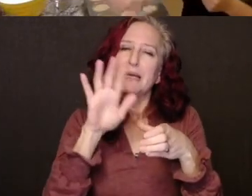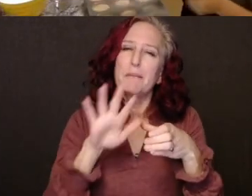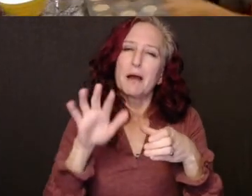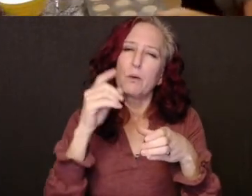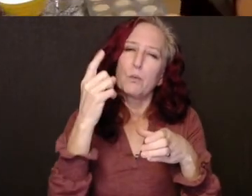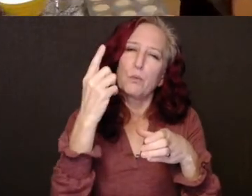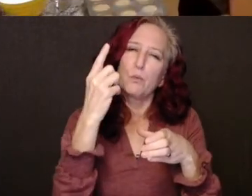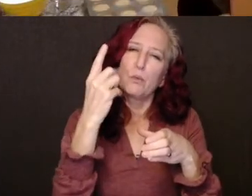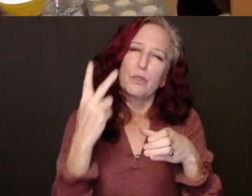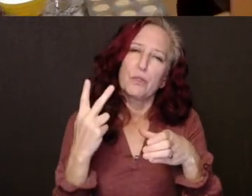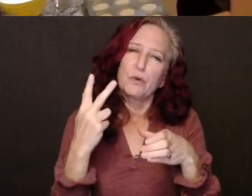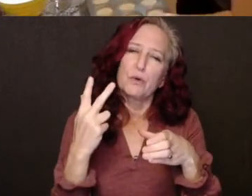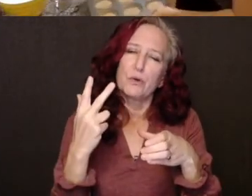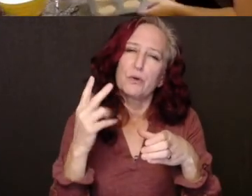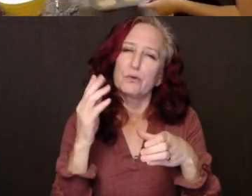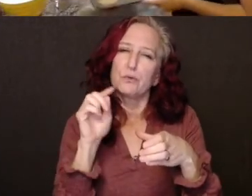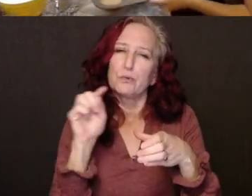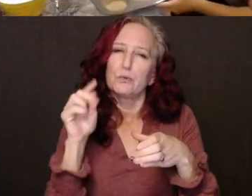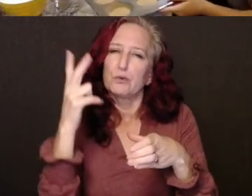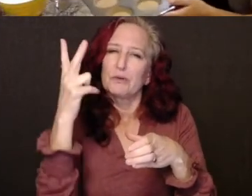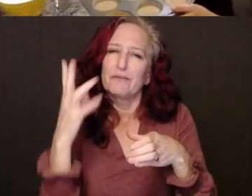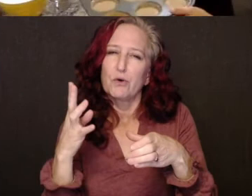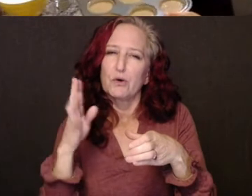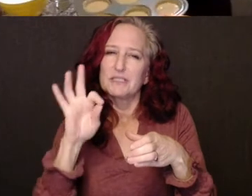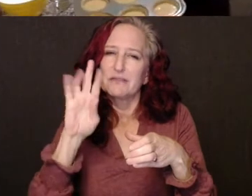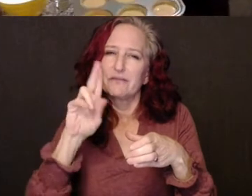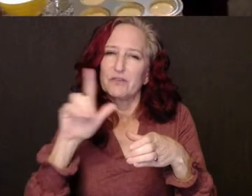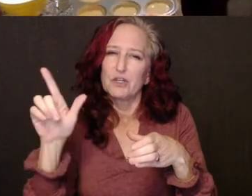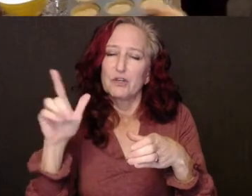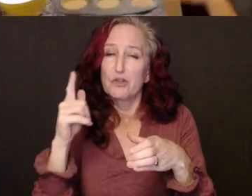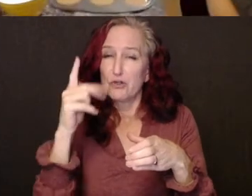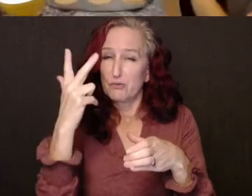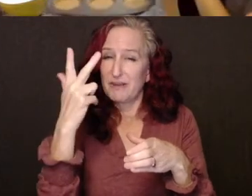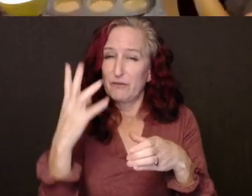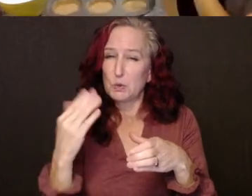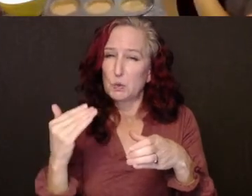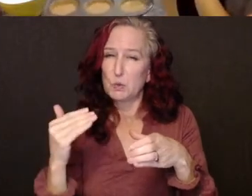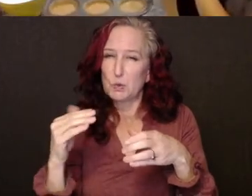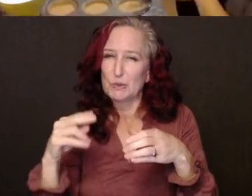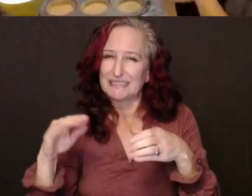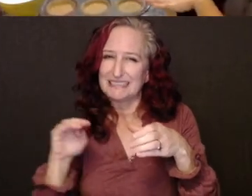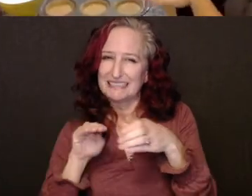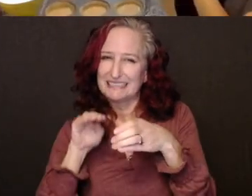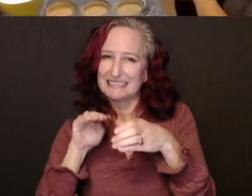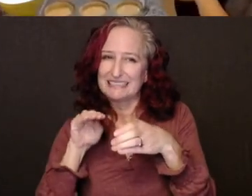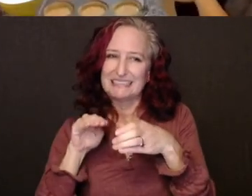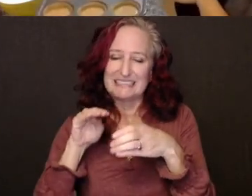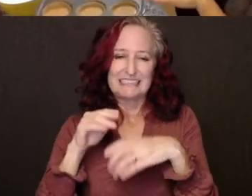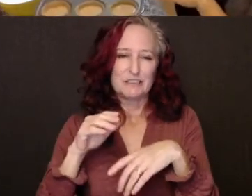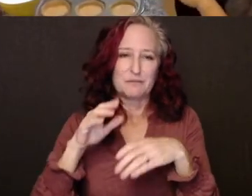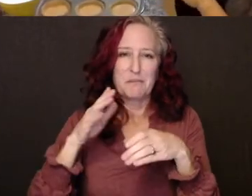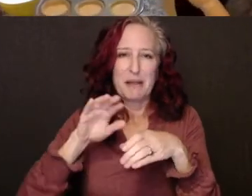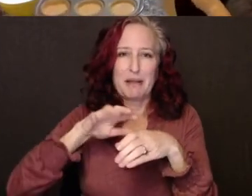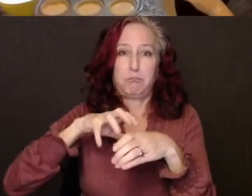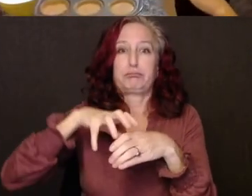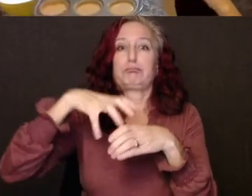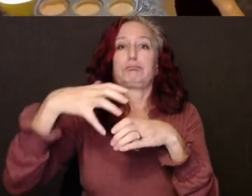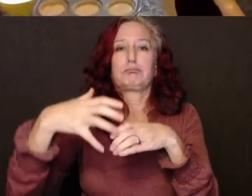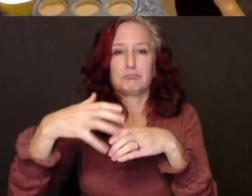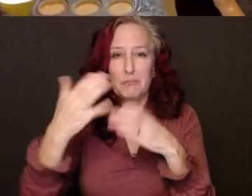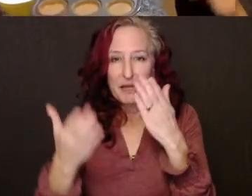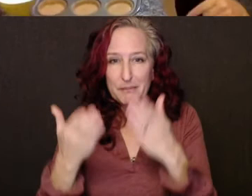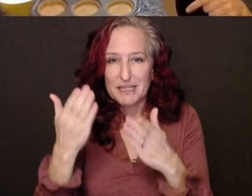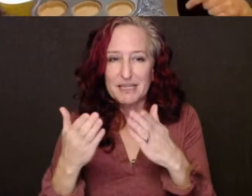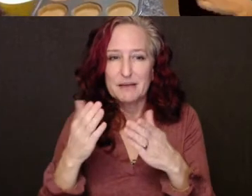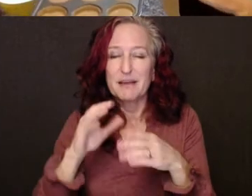other tips too. Absolutely. That's a really great question. So in general, when you fill cupcakes, it should